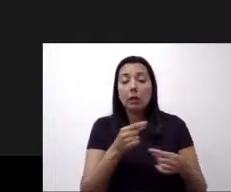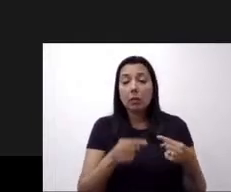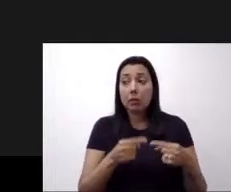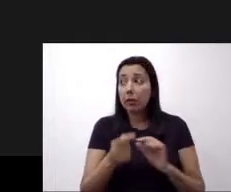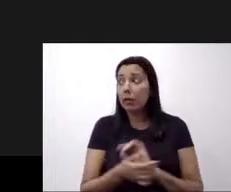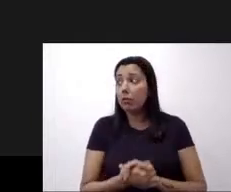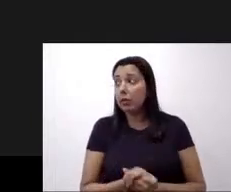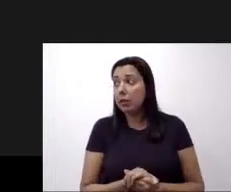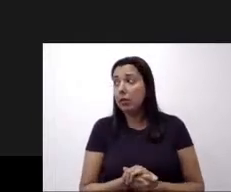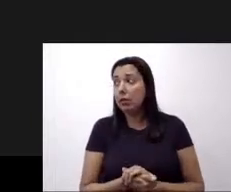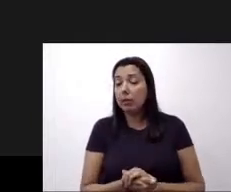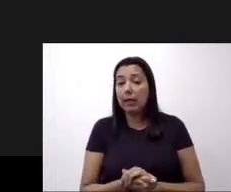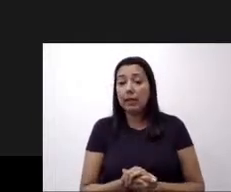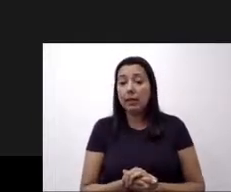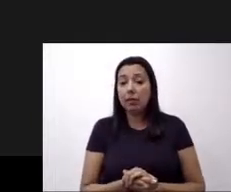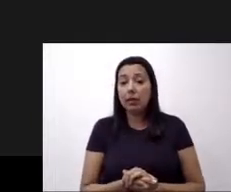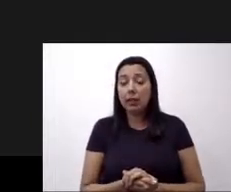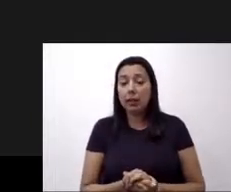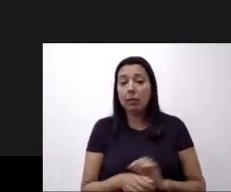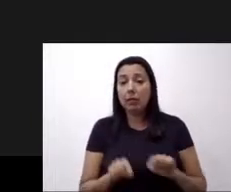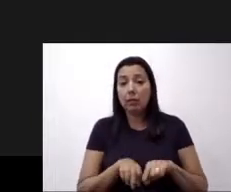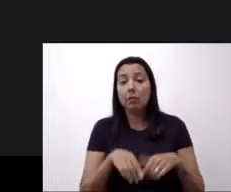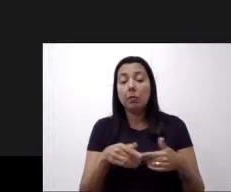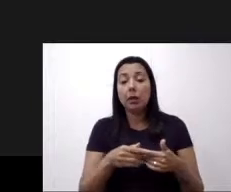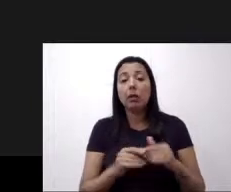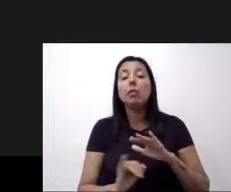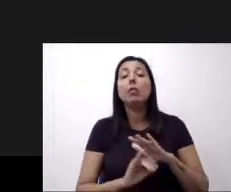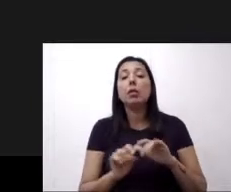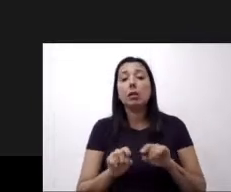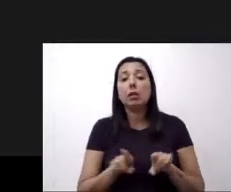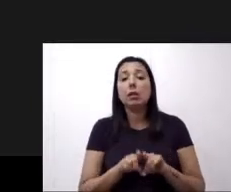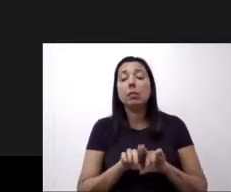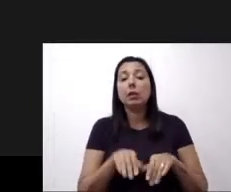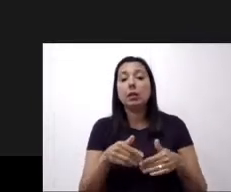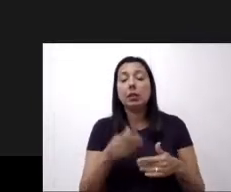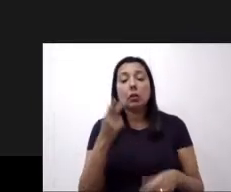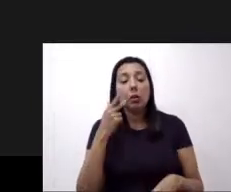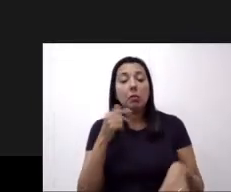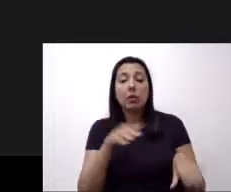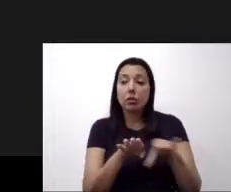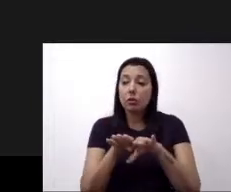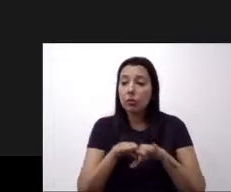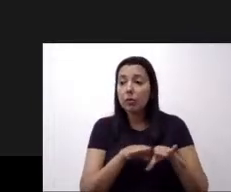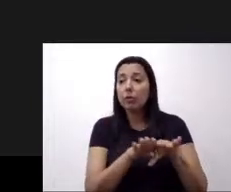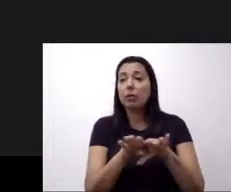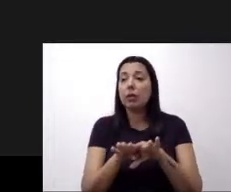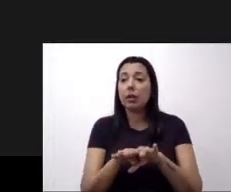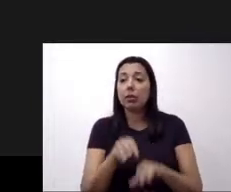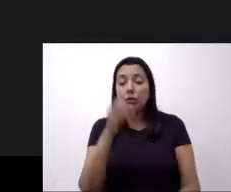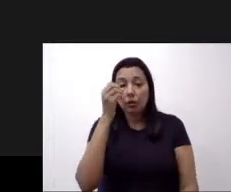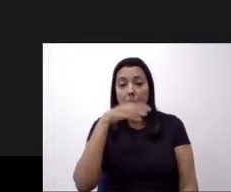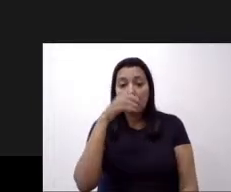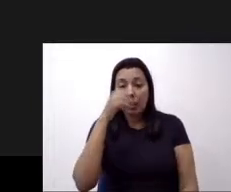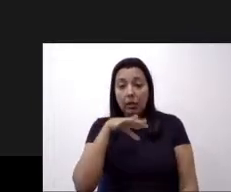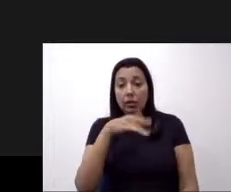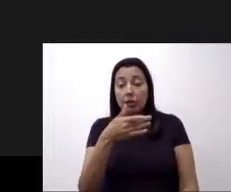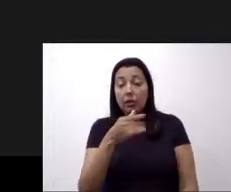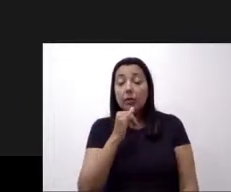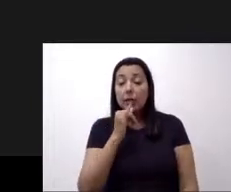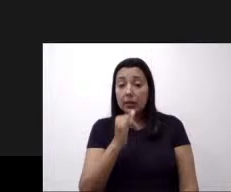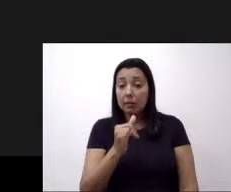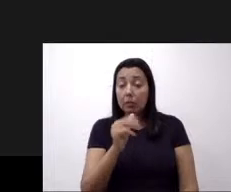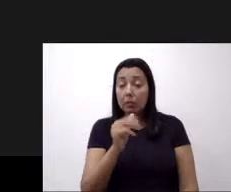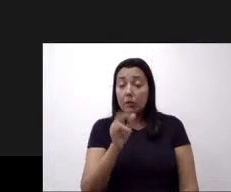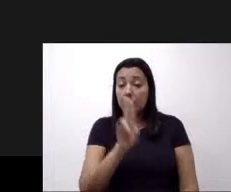the legitimacy of the equality norm remains fragile. For instance, the use of gender quotas in the field